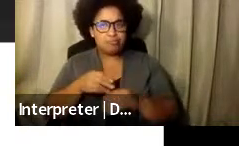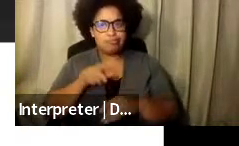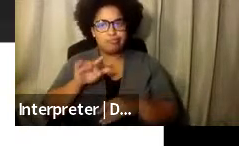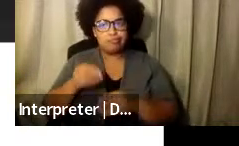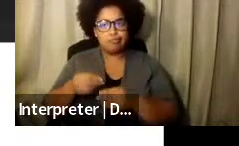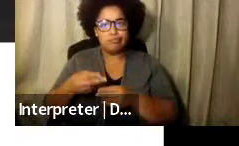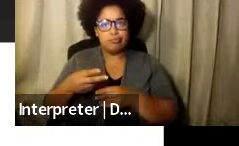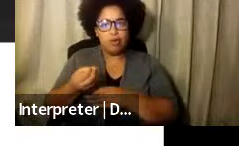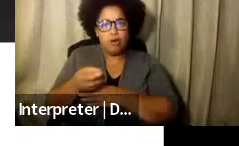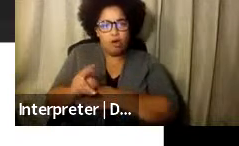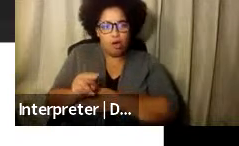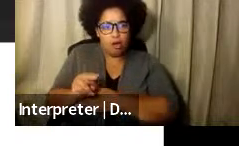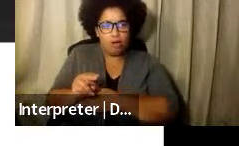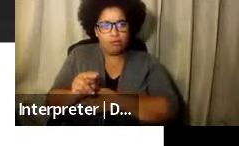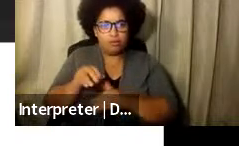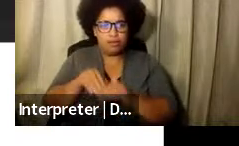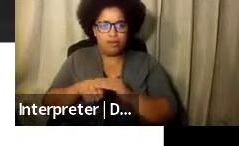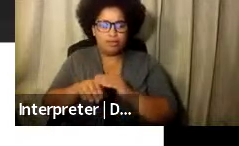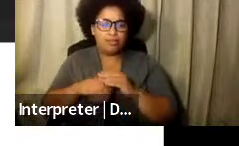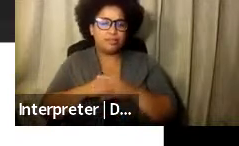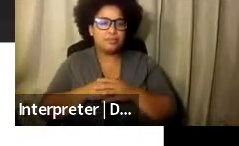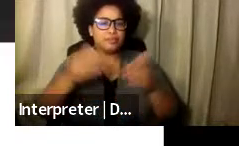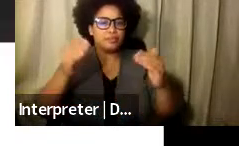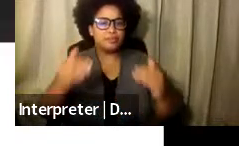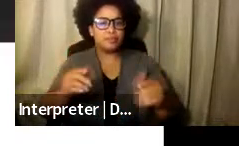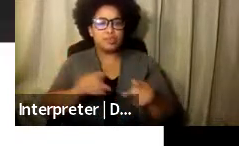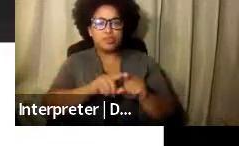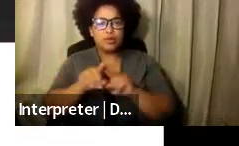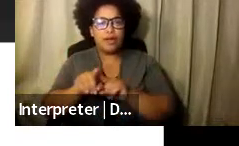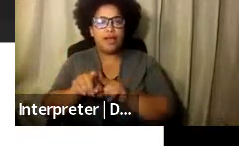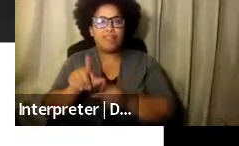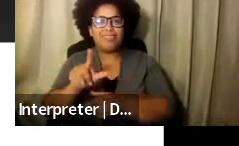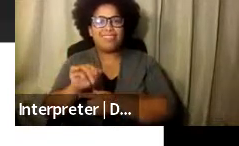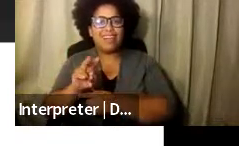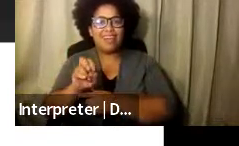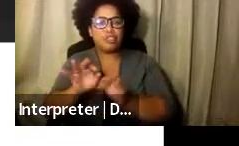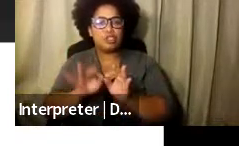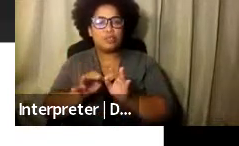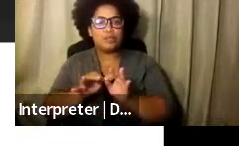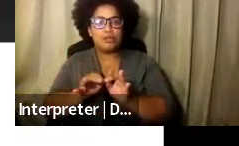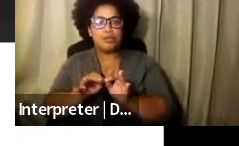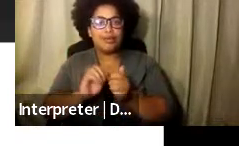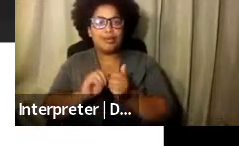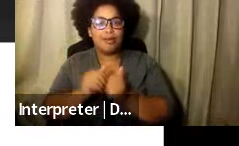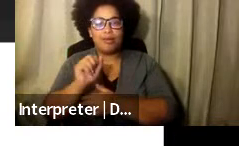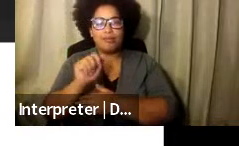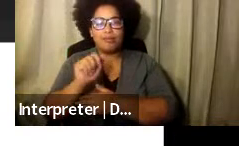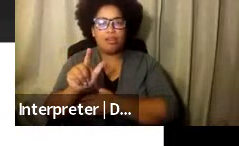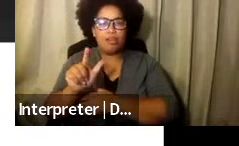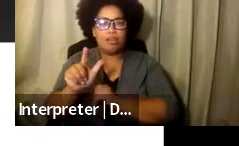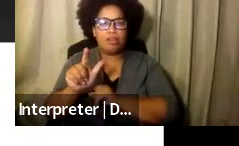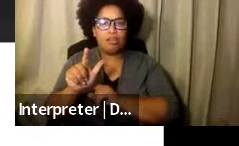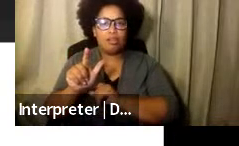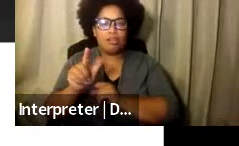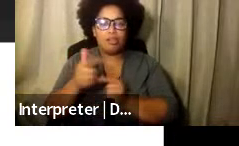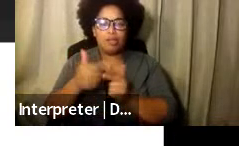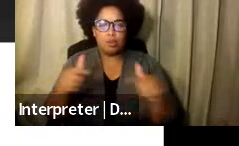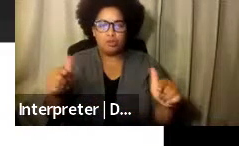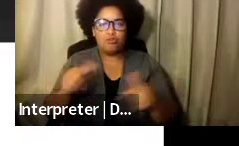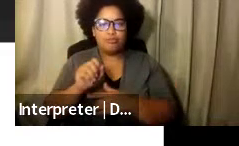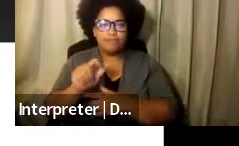on. And finally, we have live interpretation also in ASL, and we'll have